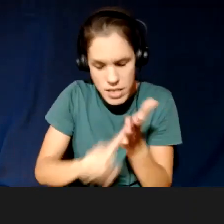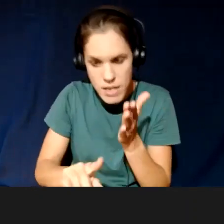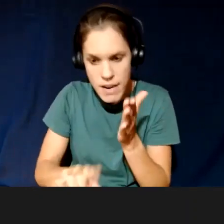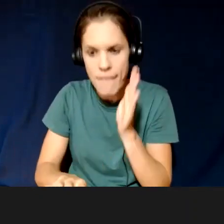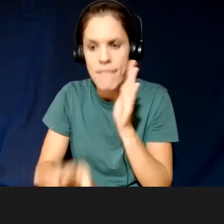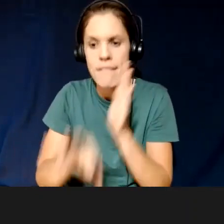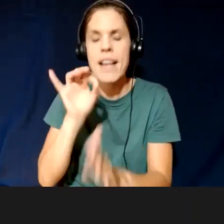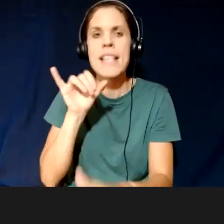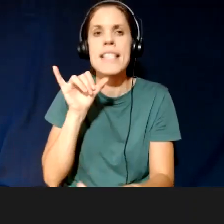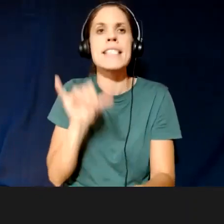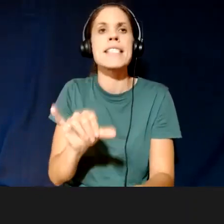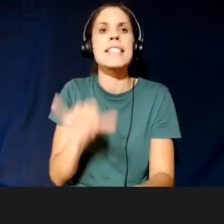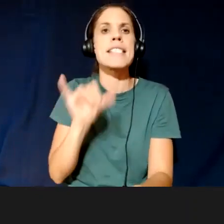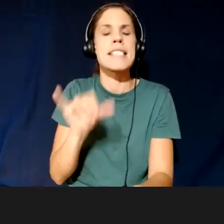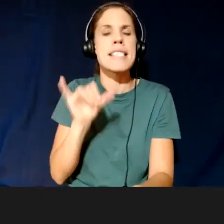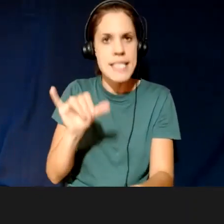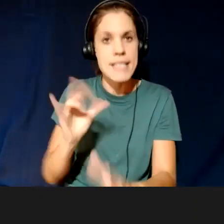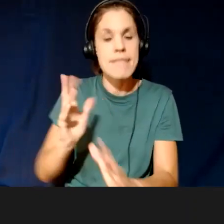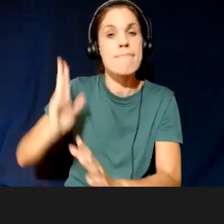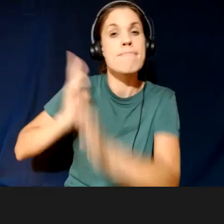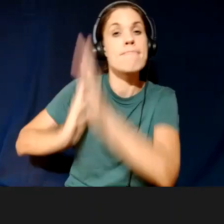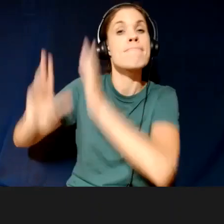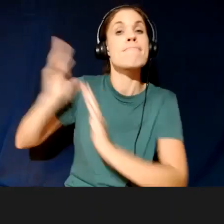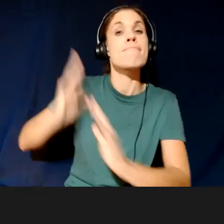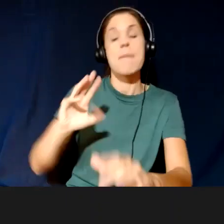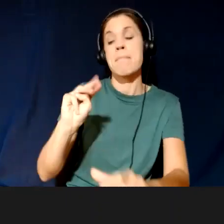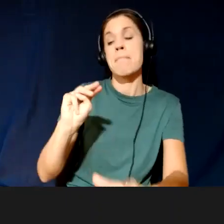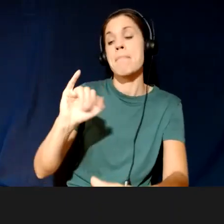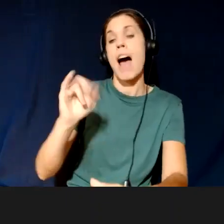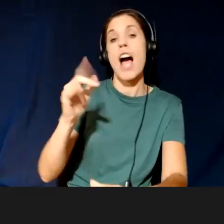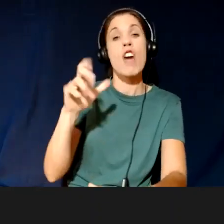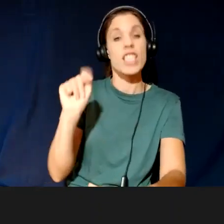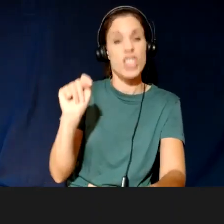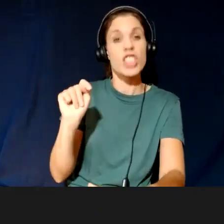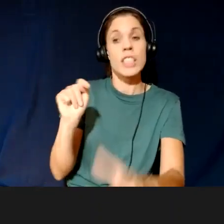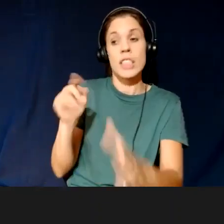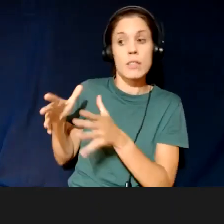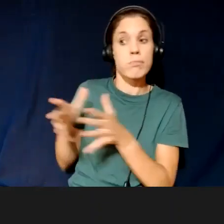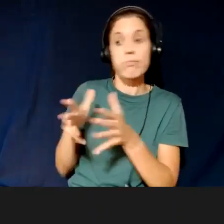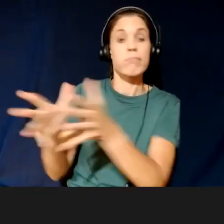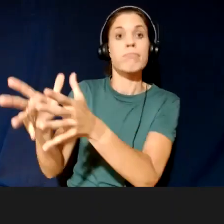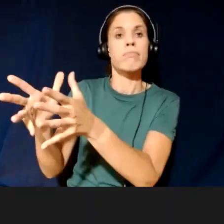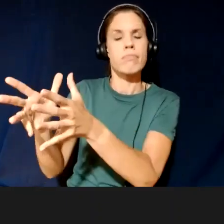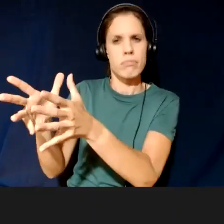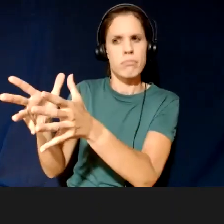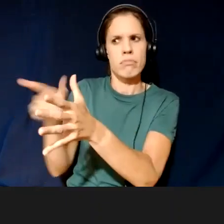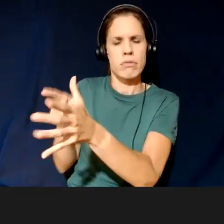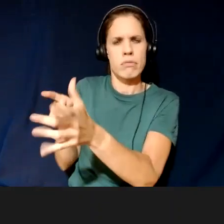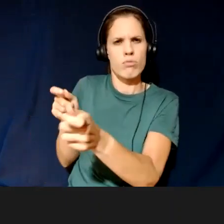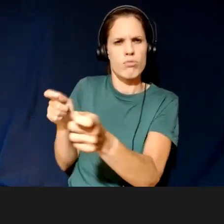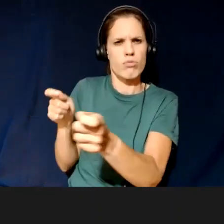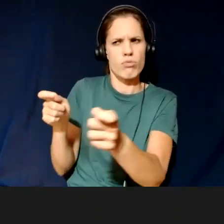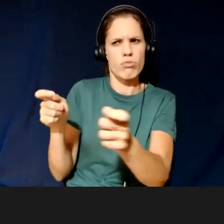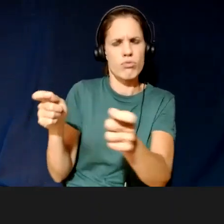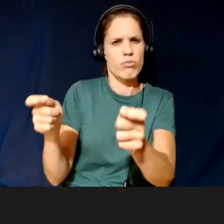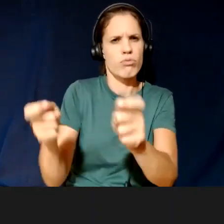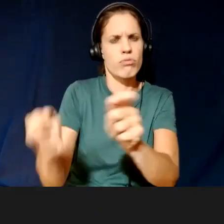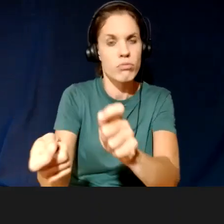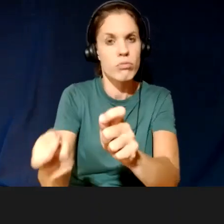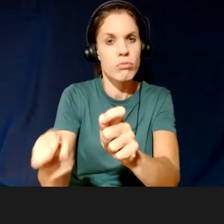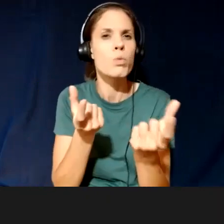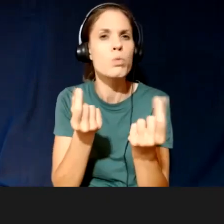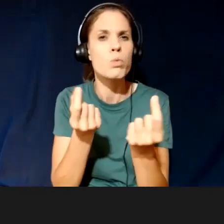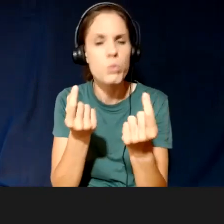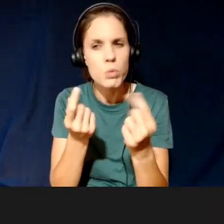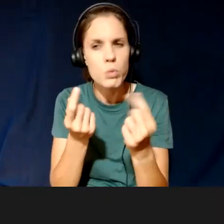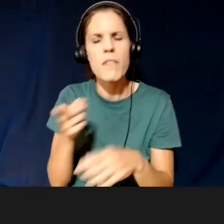selection towards earlier migration timing in that species, which essentially means they were able to look at a specific